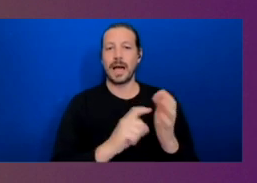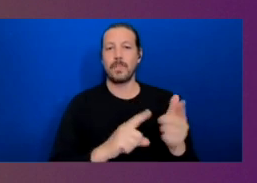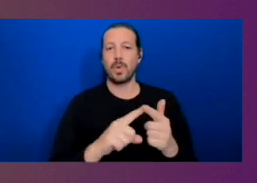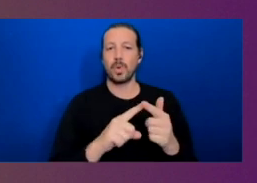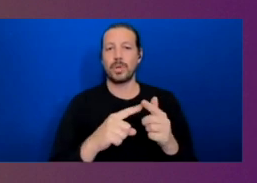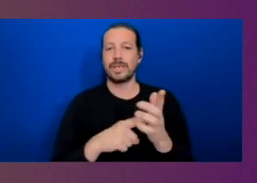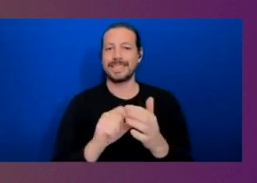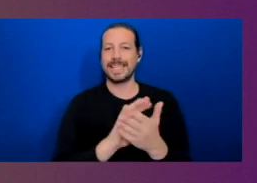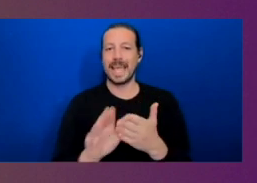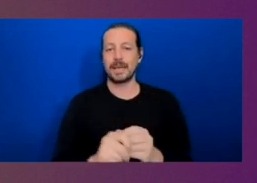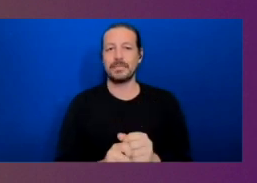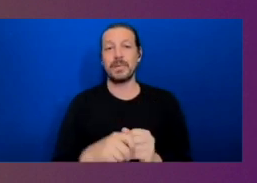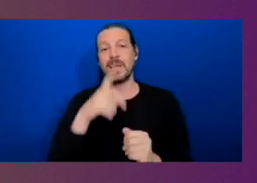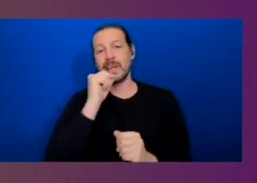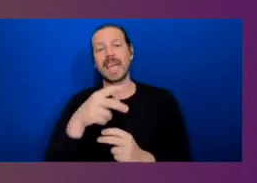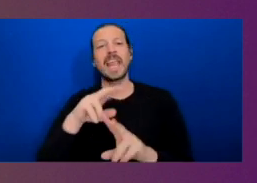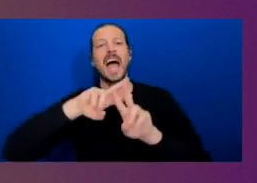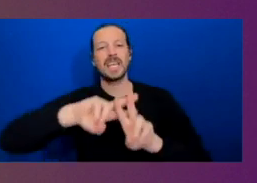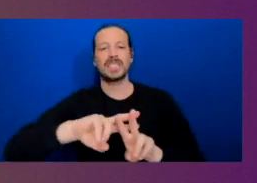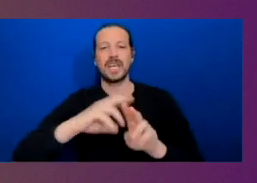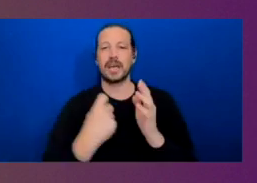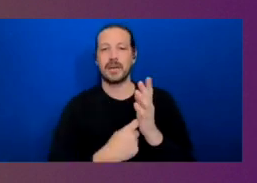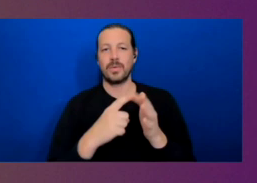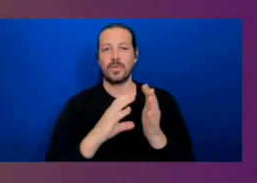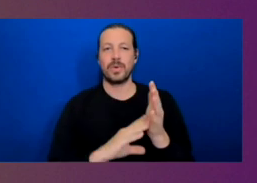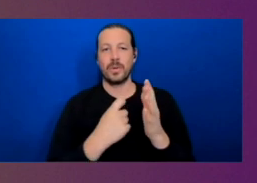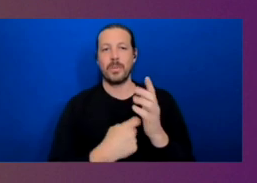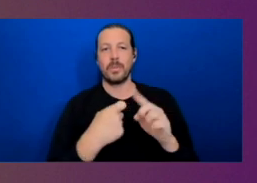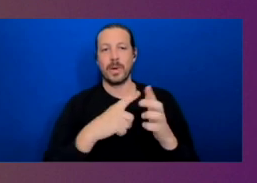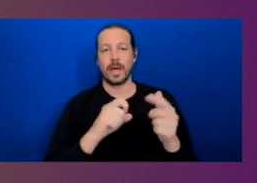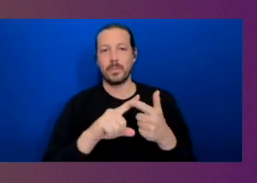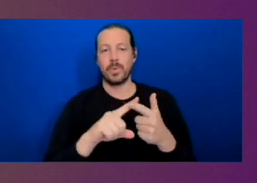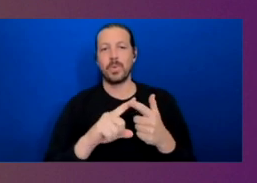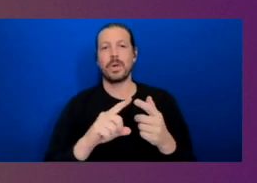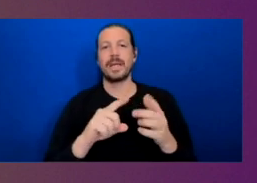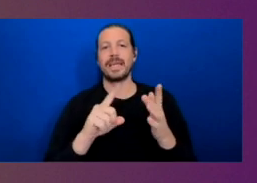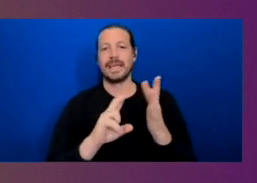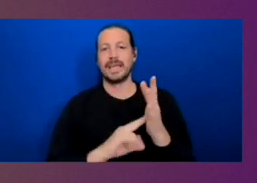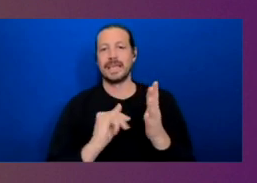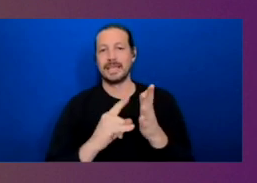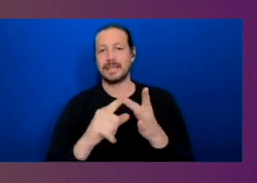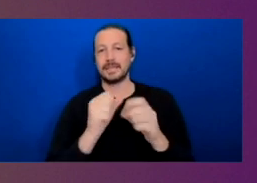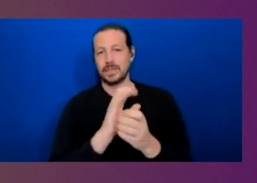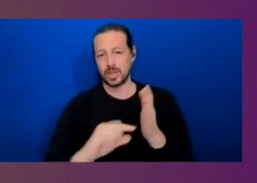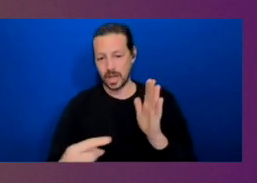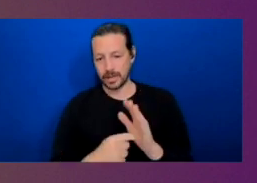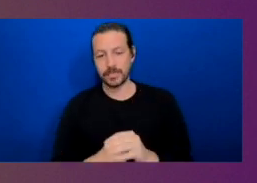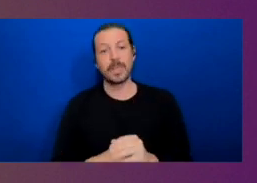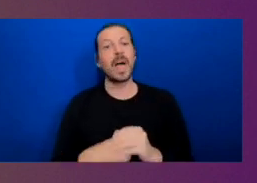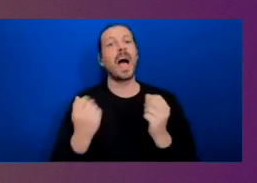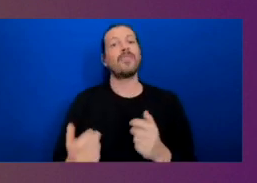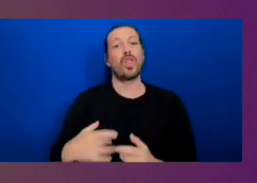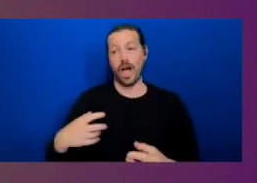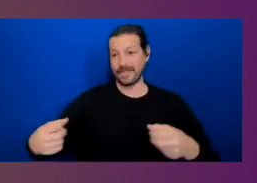Remarkable Insights. So this event has live captioning that is available down in the toolbar underneath